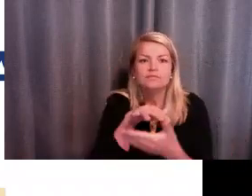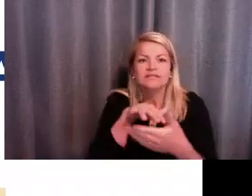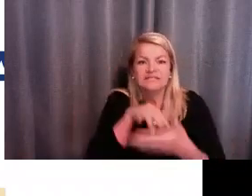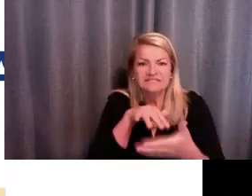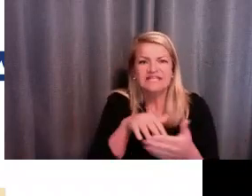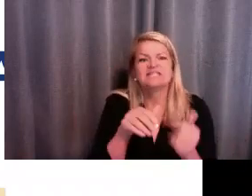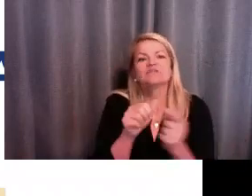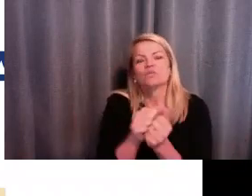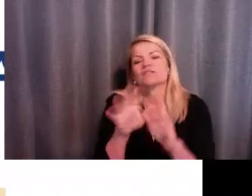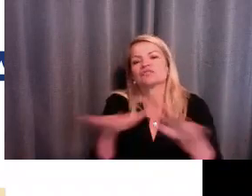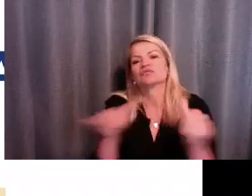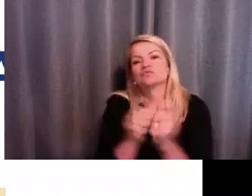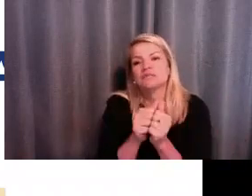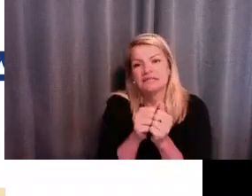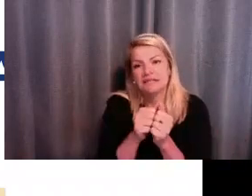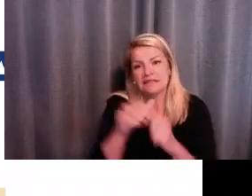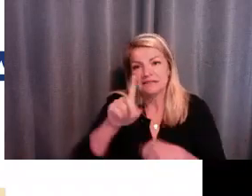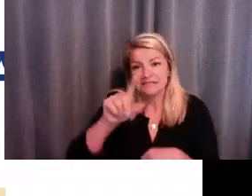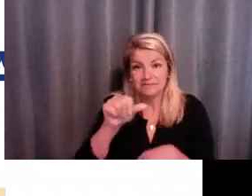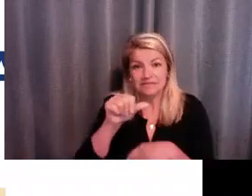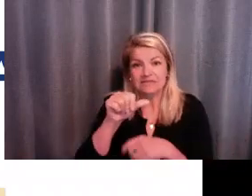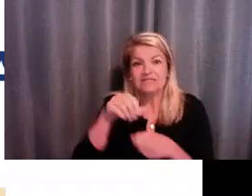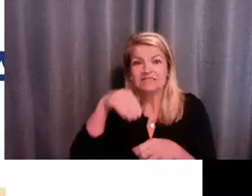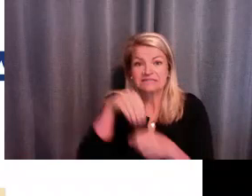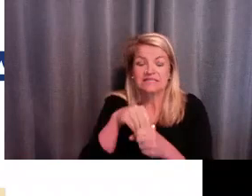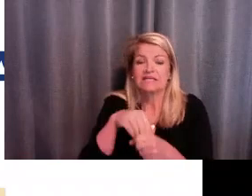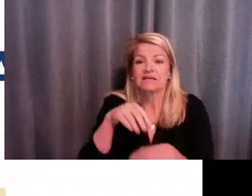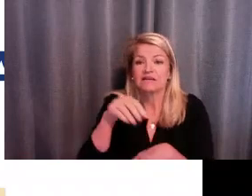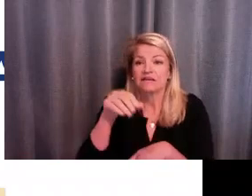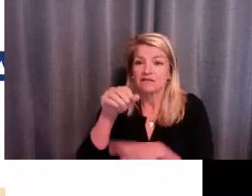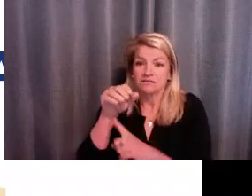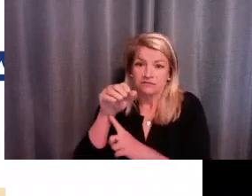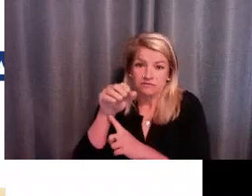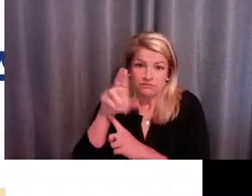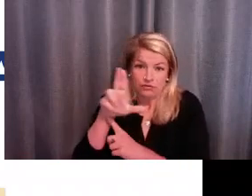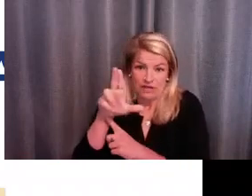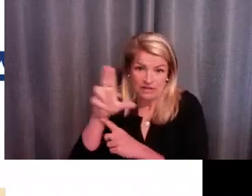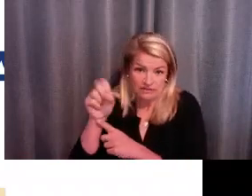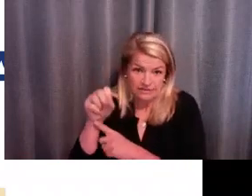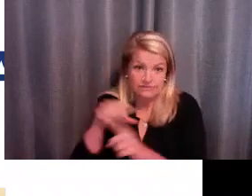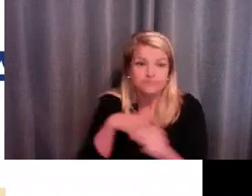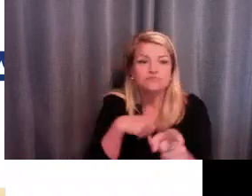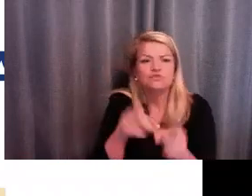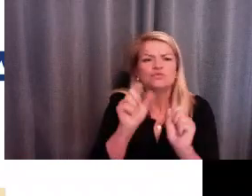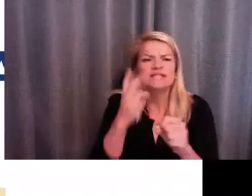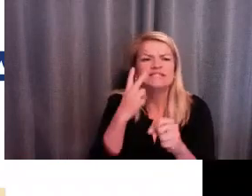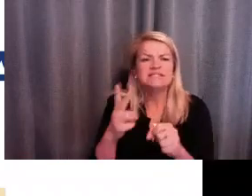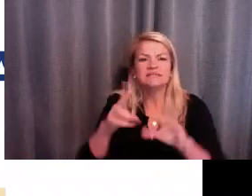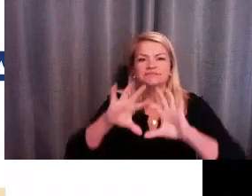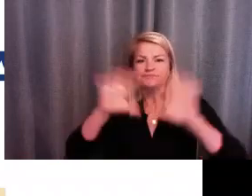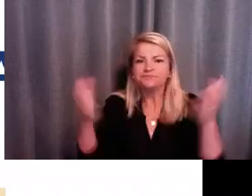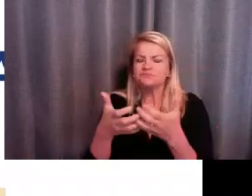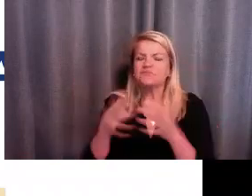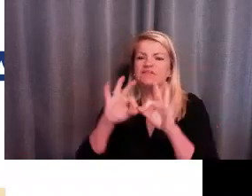with disabilities in the United States. So on the right side, you see the family systems framework, which inform how